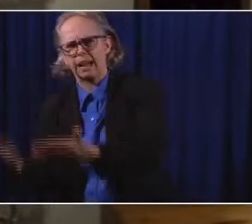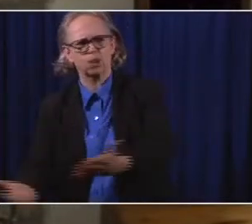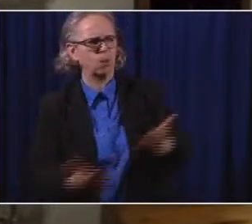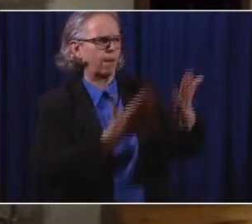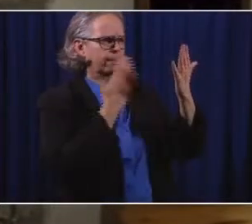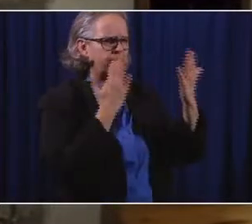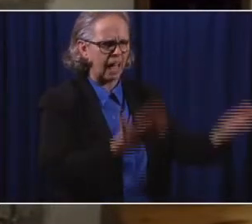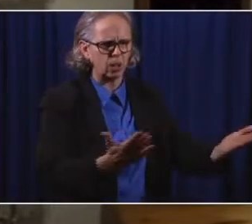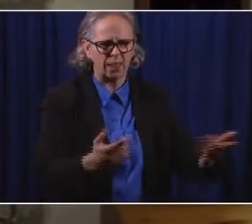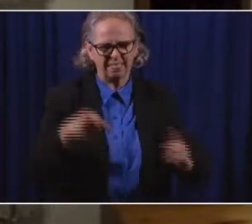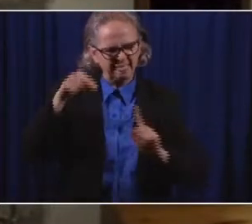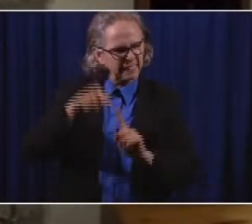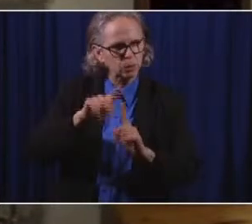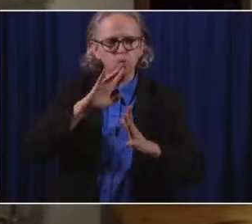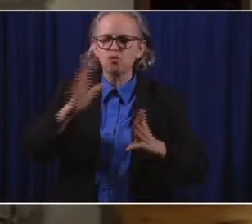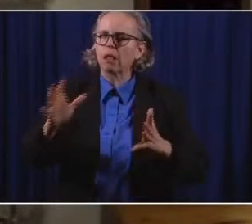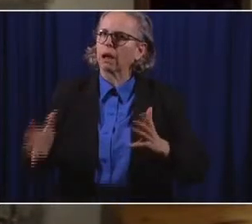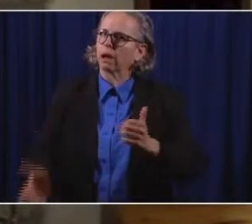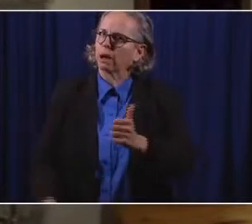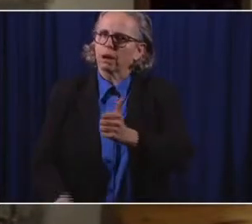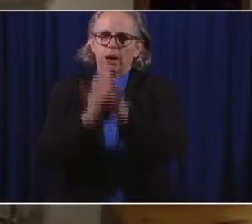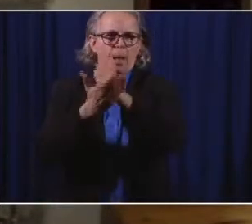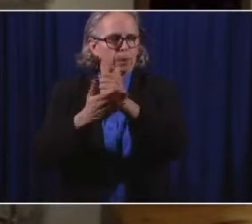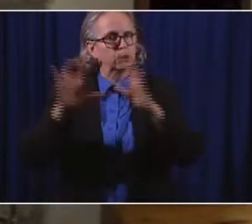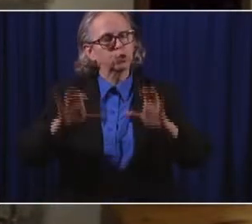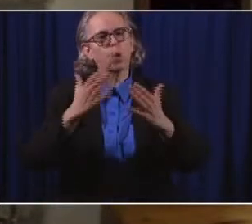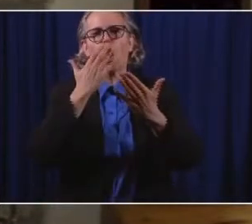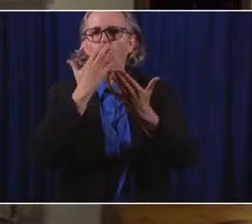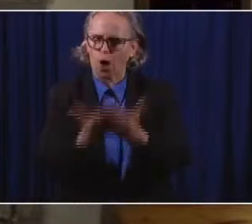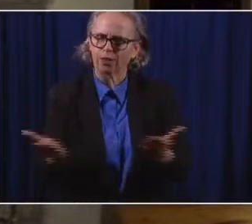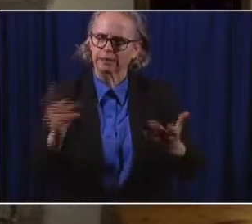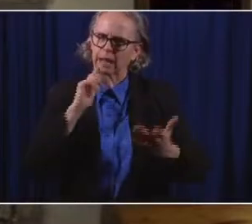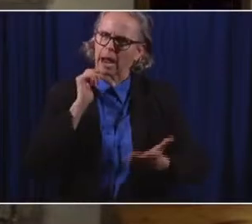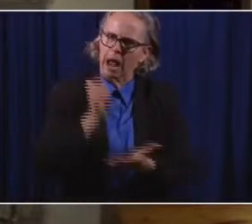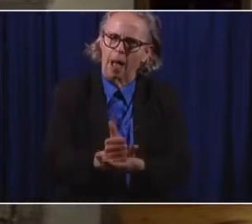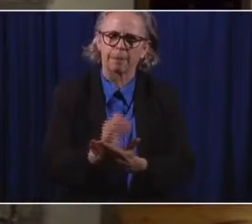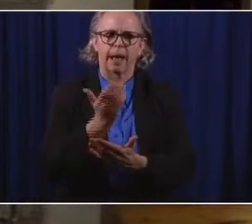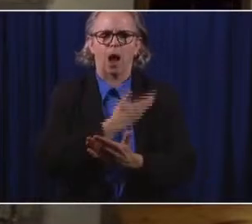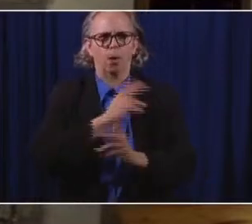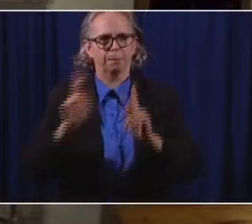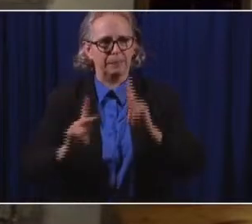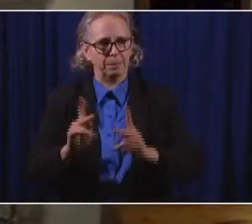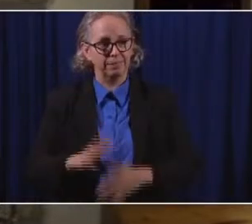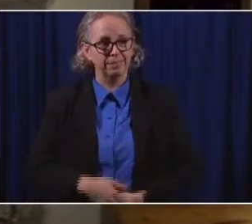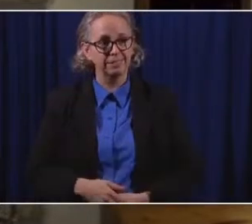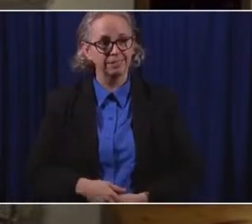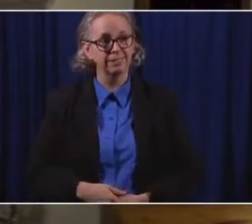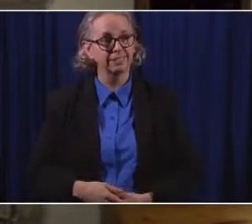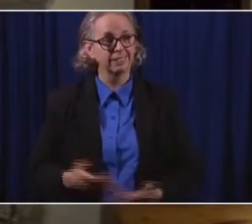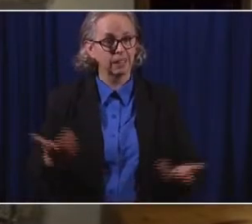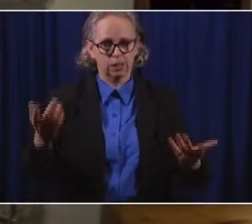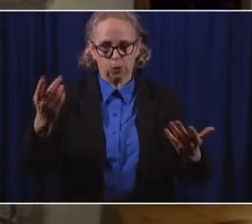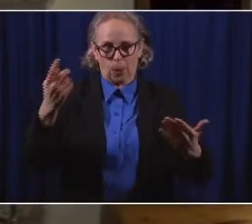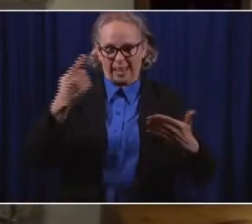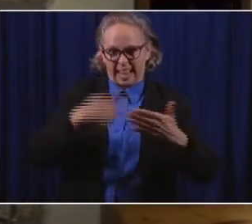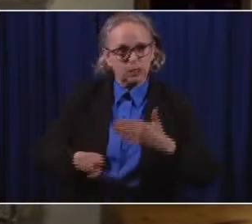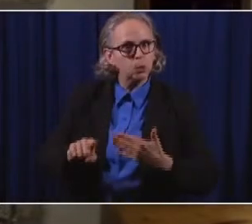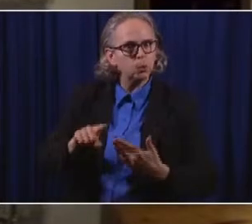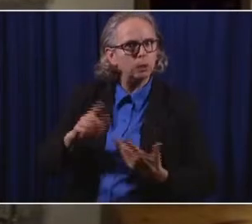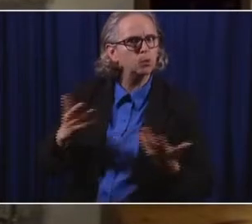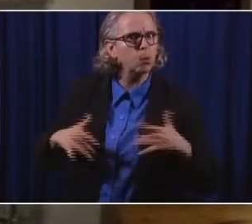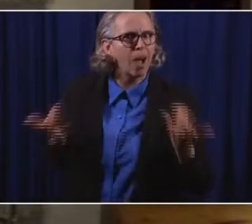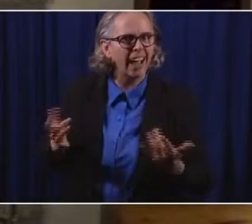of good. 1 week from today is Election Day, and so we have the Secretary of State